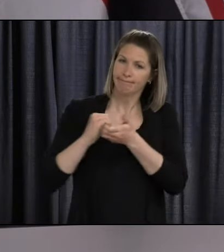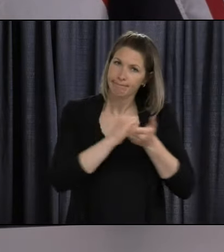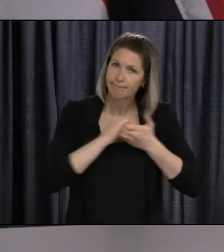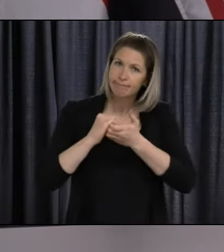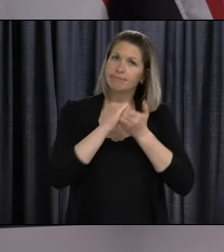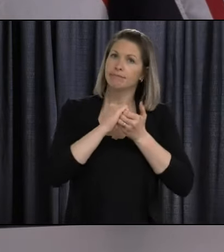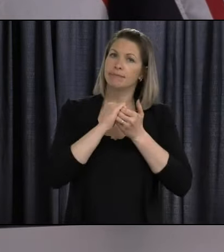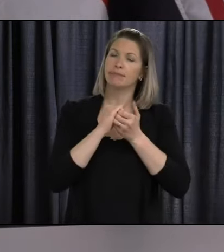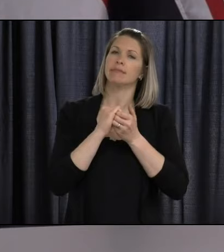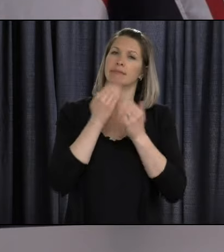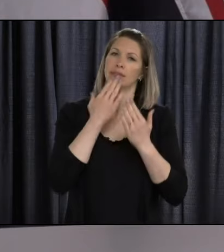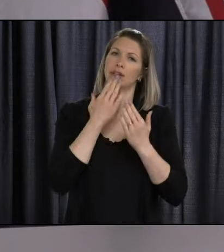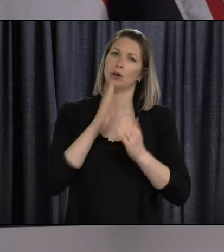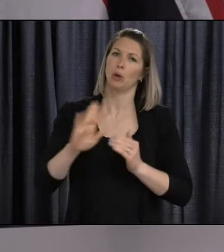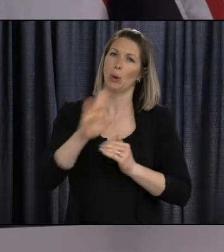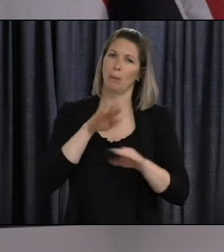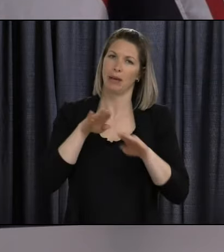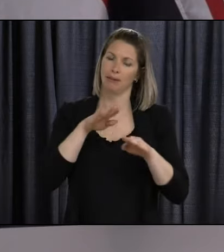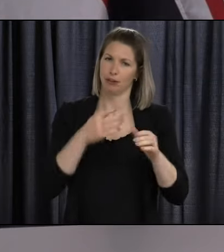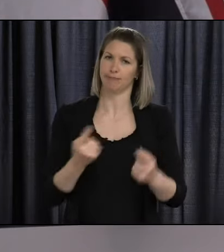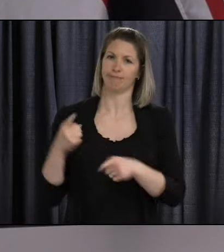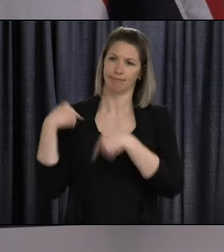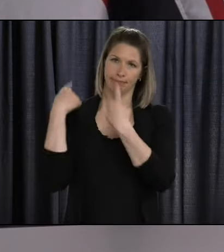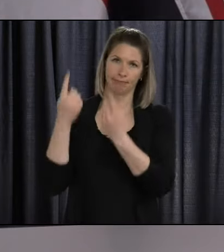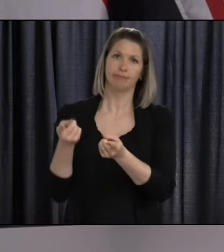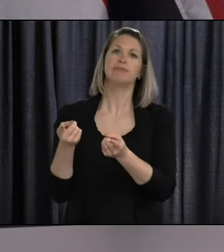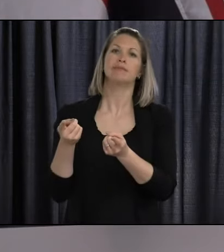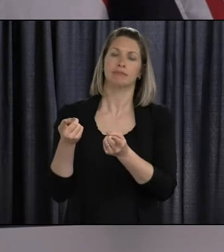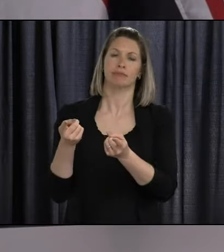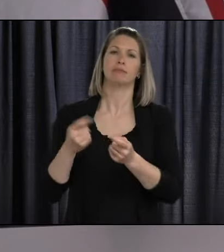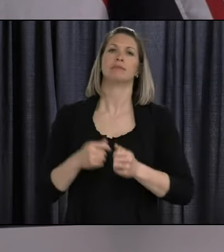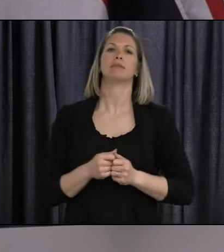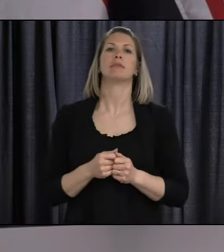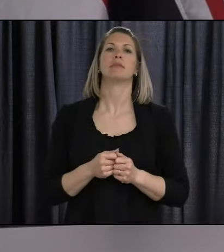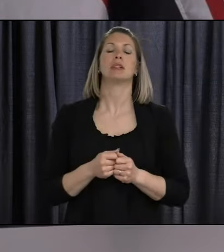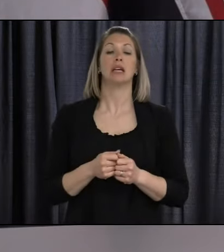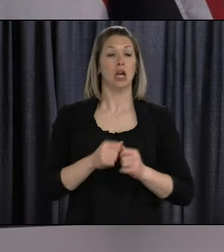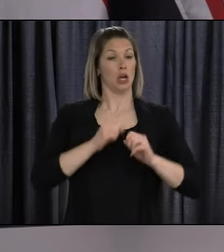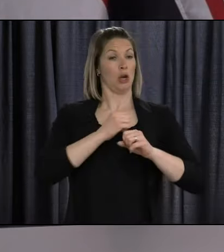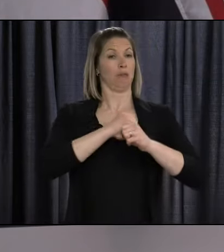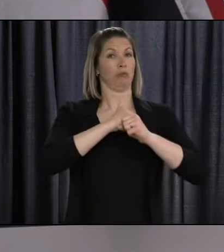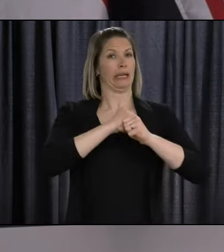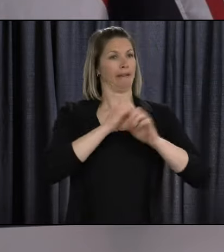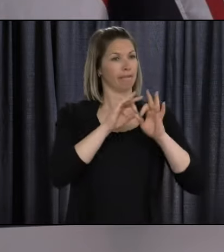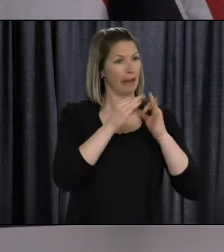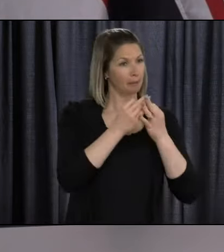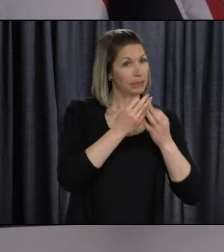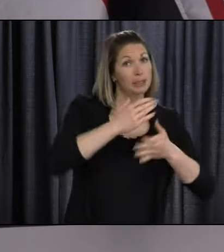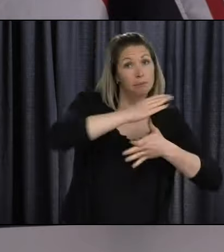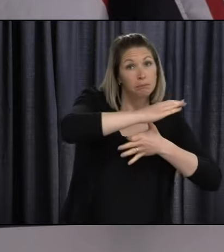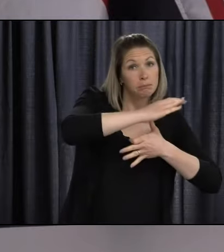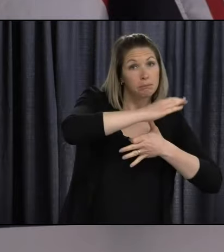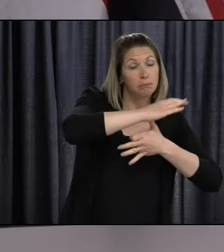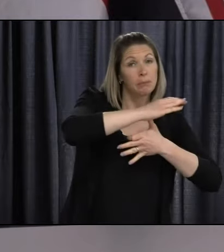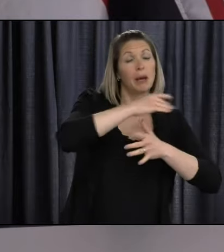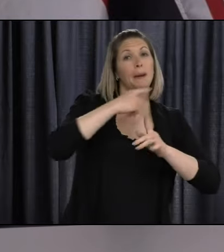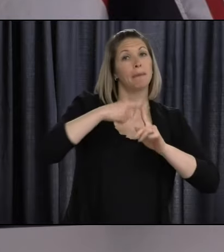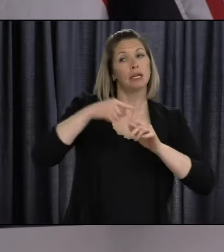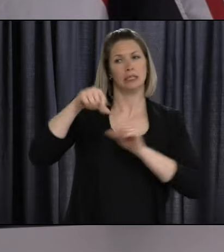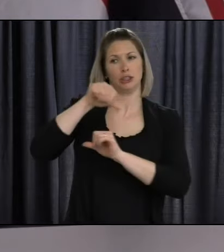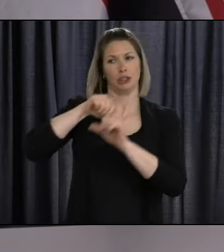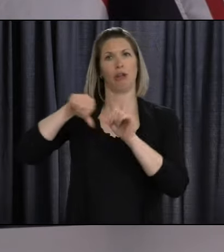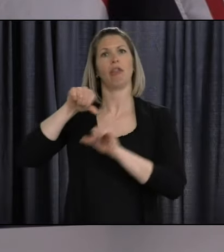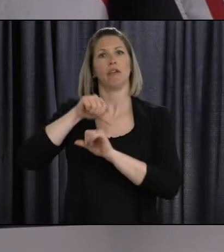navigate the next few weeks and months, we must remain steadfast in our efforts to protect our families and our vulnerable populations. The risk